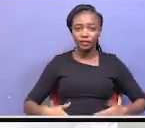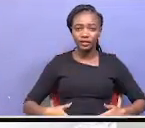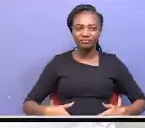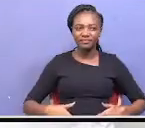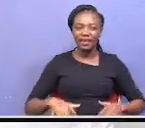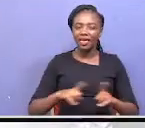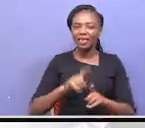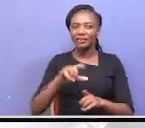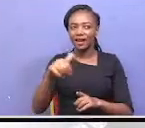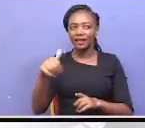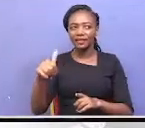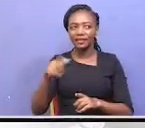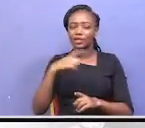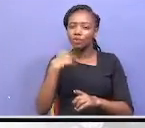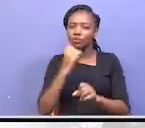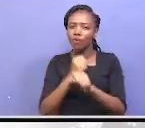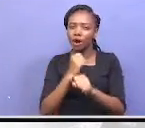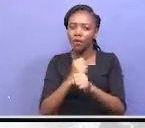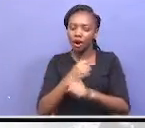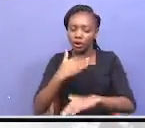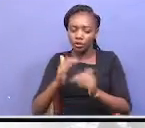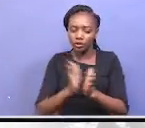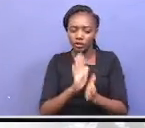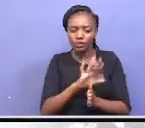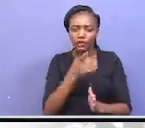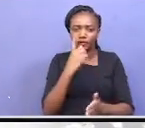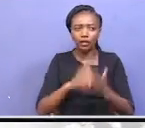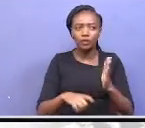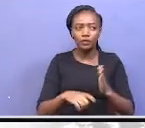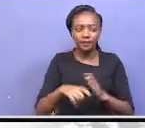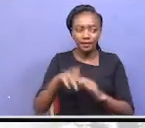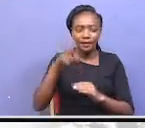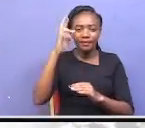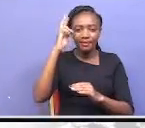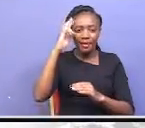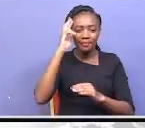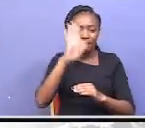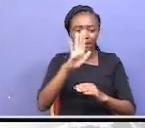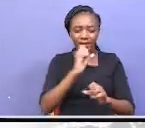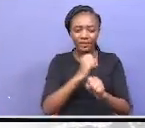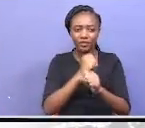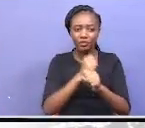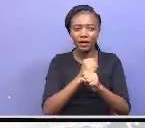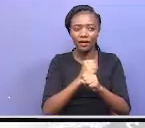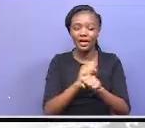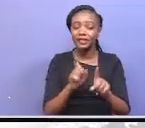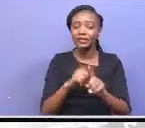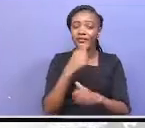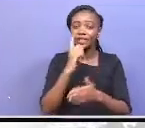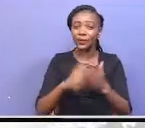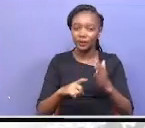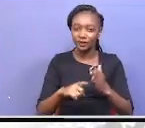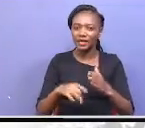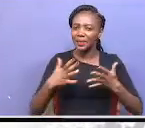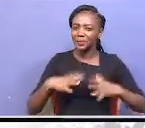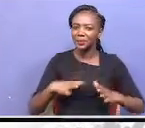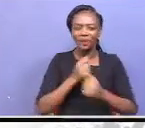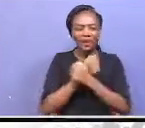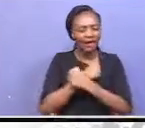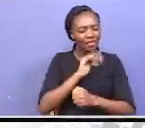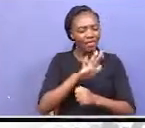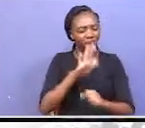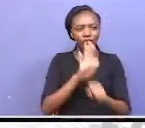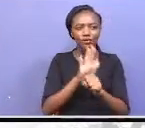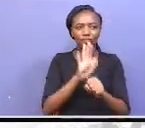wingi waliofanya kazi kwa karibu naye wakisimulia kumbukizi za utendakazi wake, akitajwa kuwa kipenzi cha wengi. He was